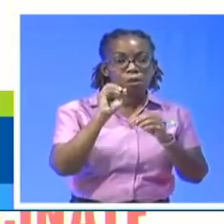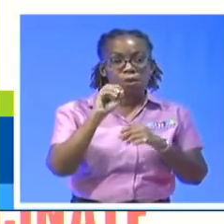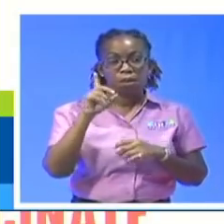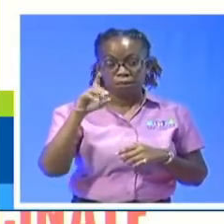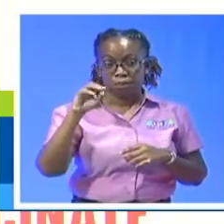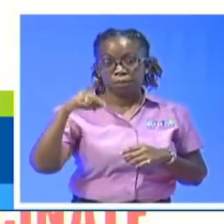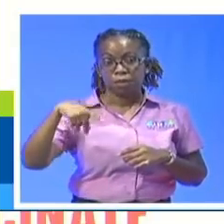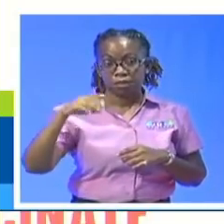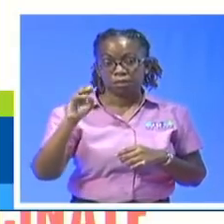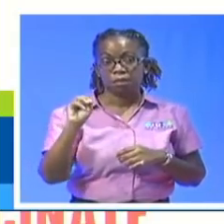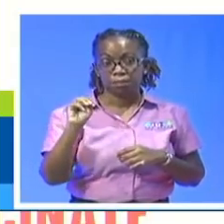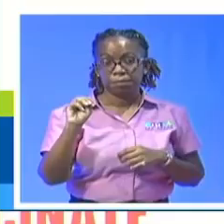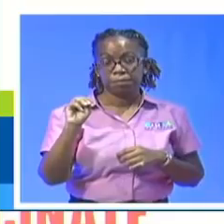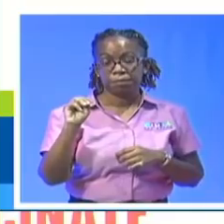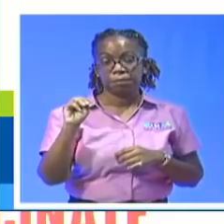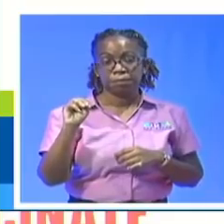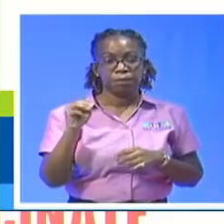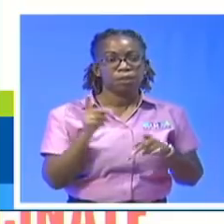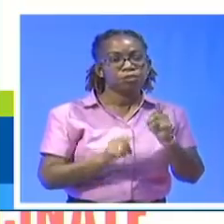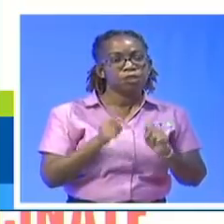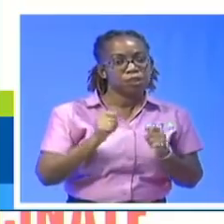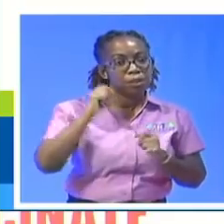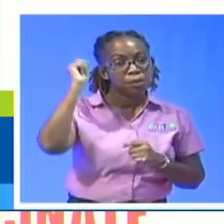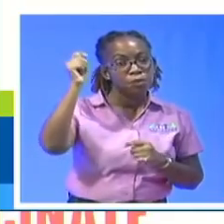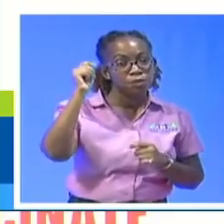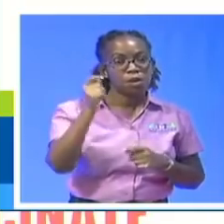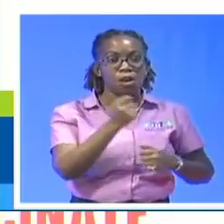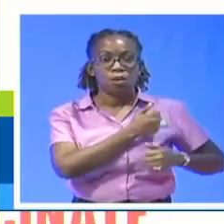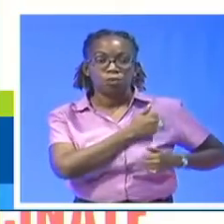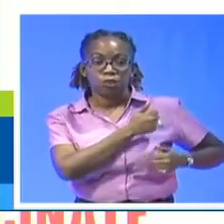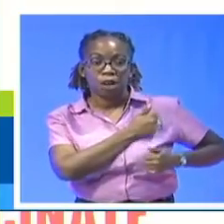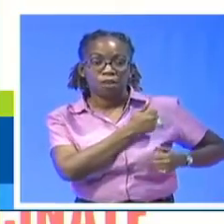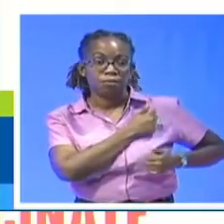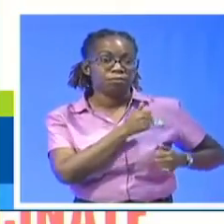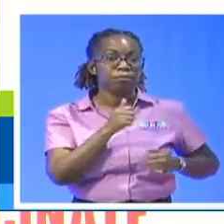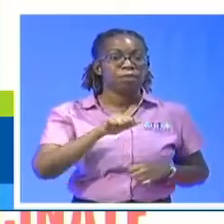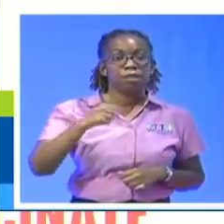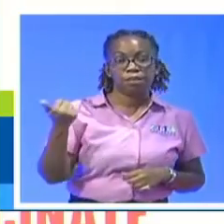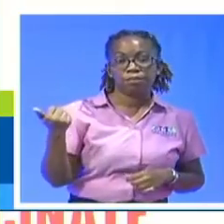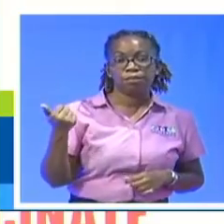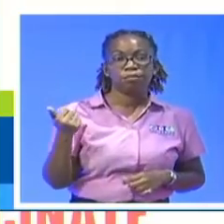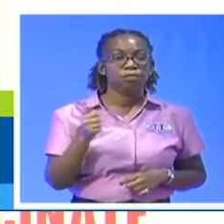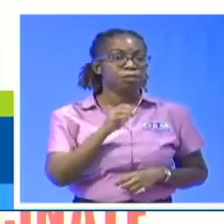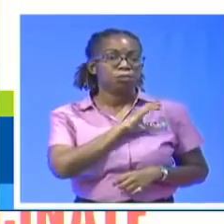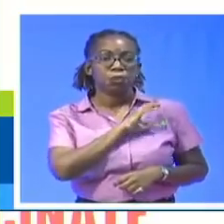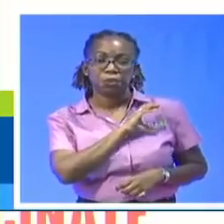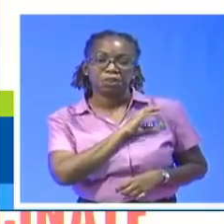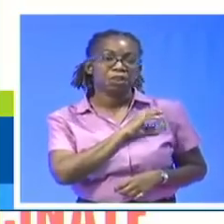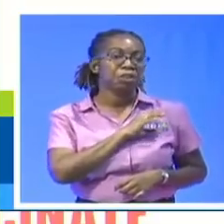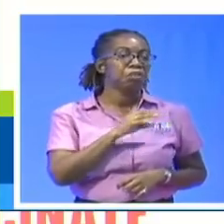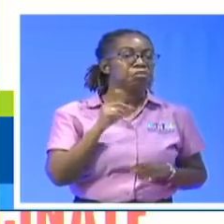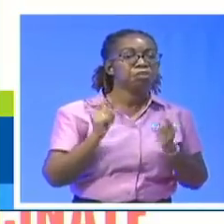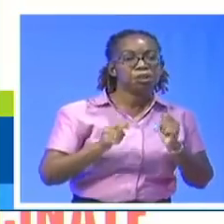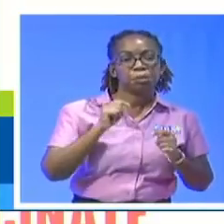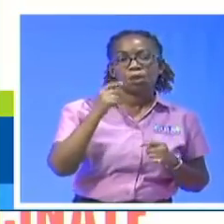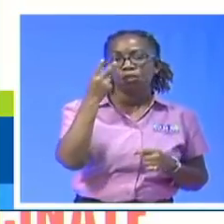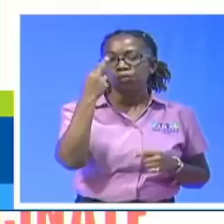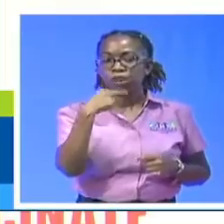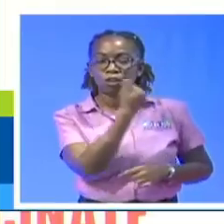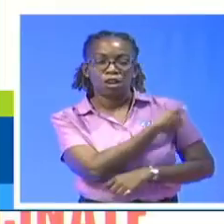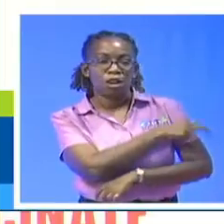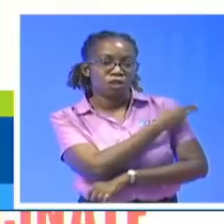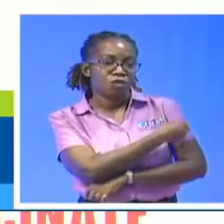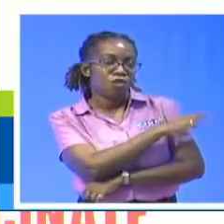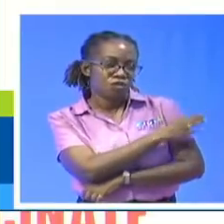Management, the Trinidad and Tobago Defense Force and other arms of national security, Trinidad and Tobago Red Cross, Ministry of Rural Development and